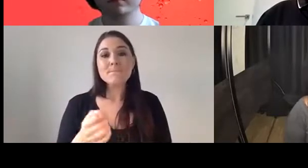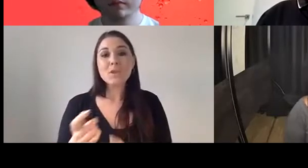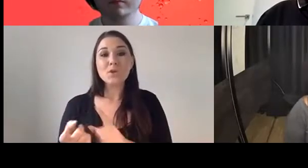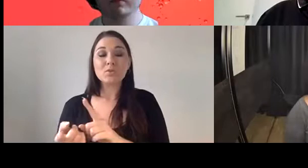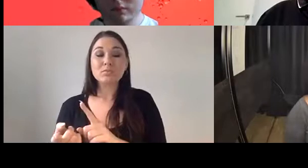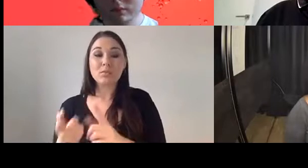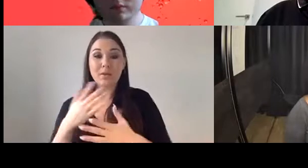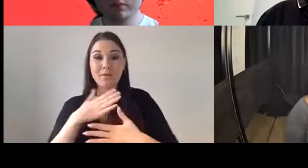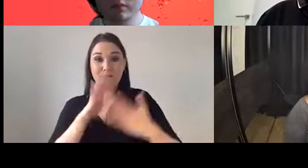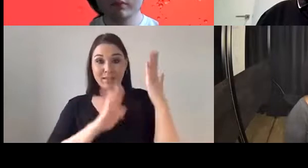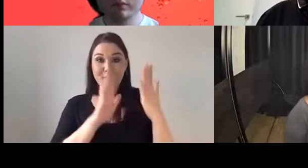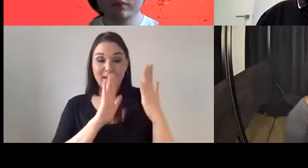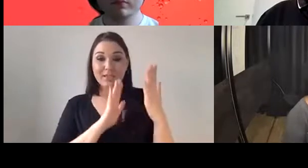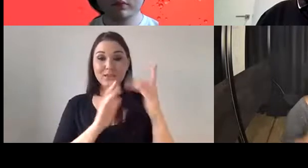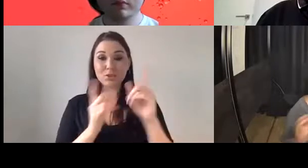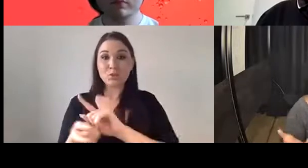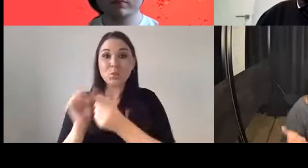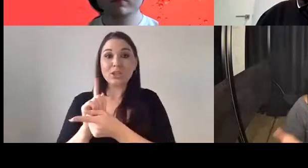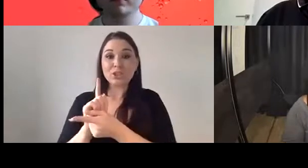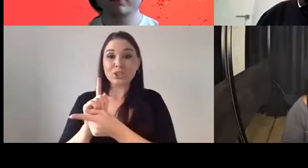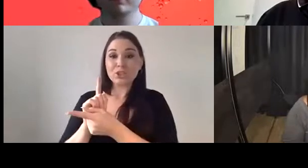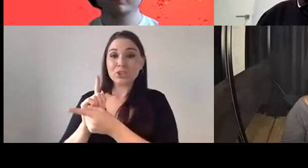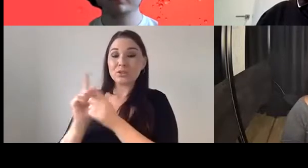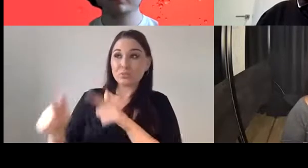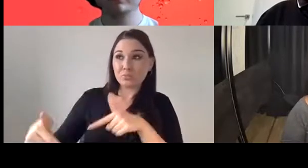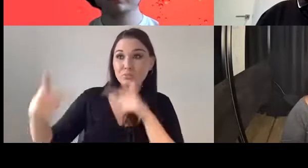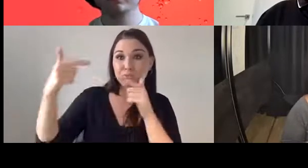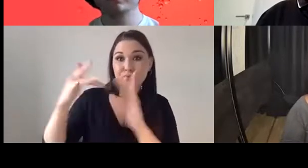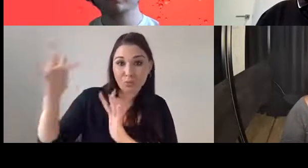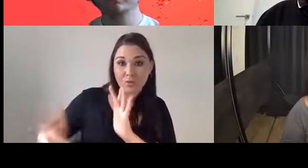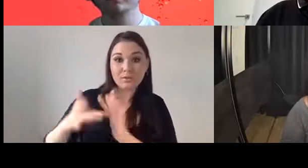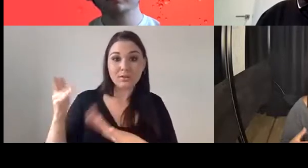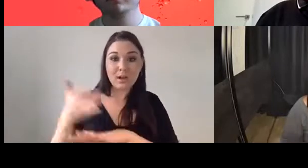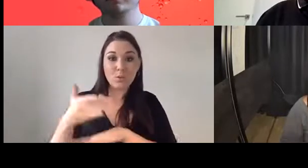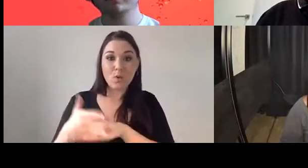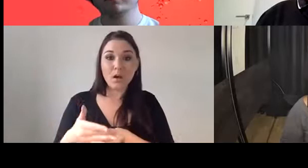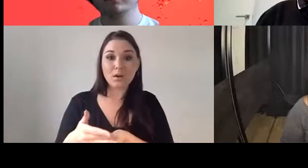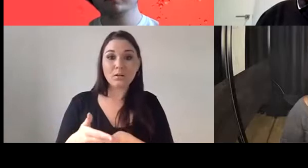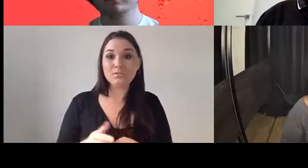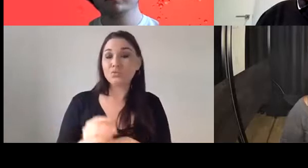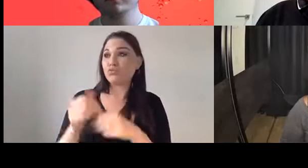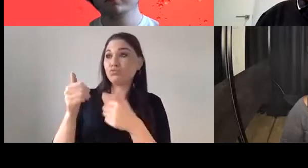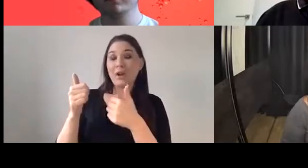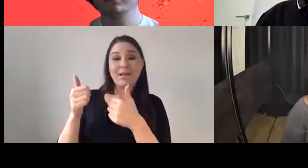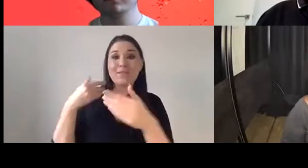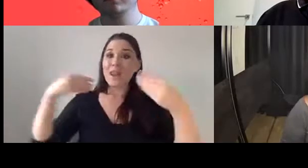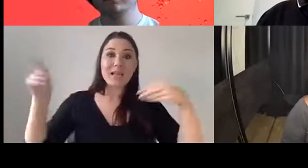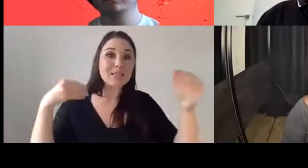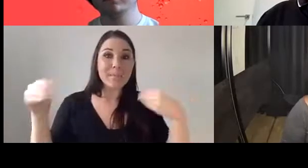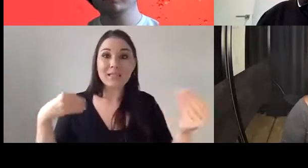work. Like the hybrid situation is nice to give the flexibility,